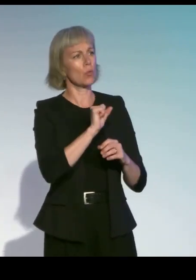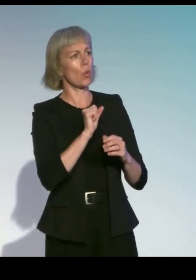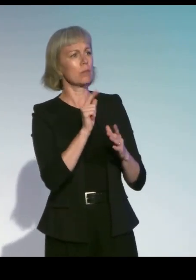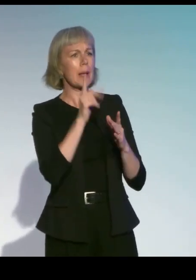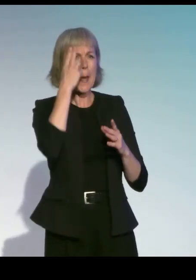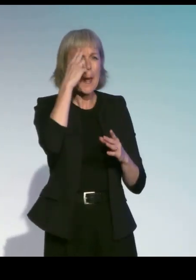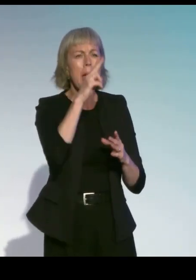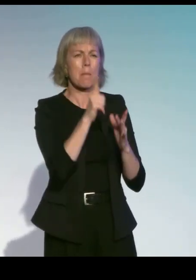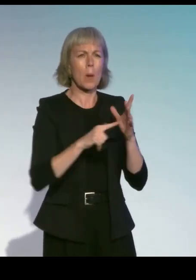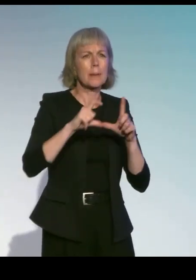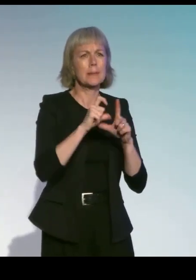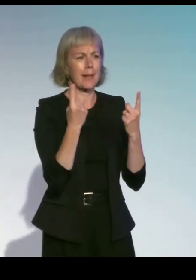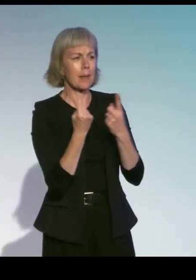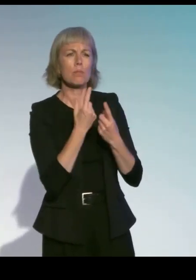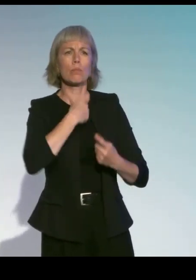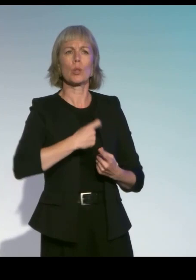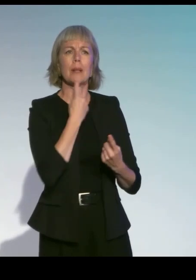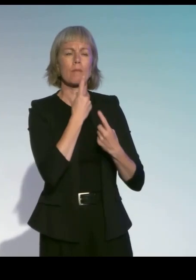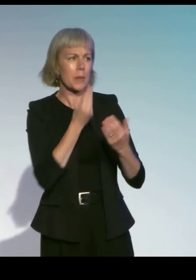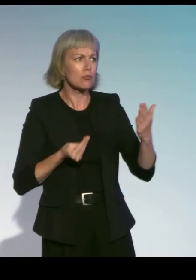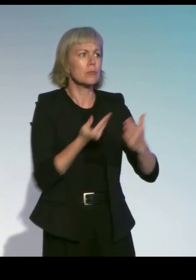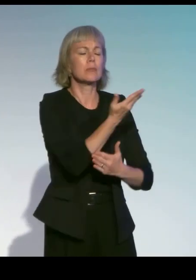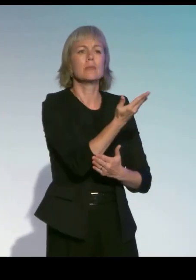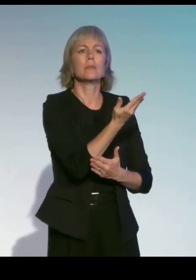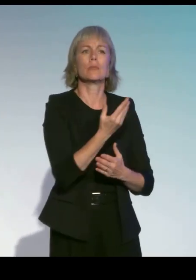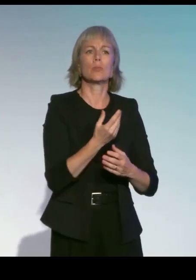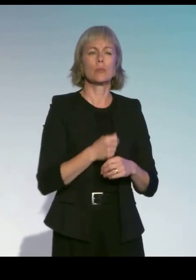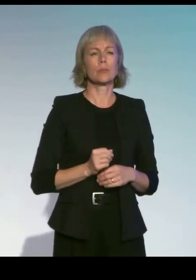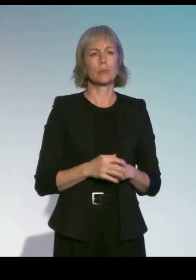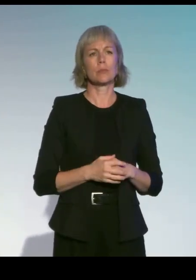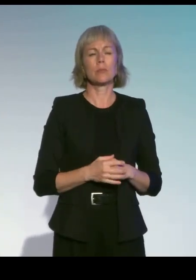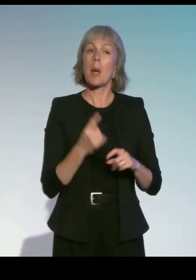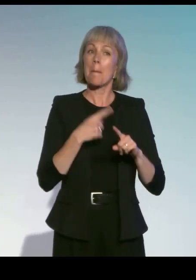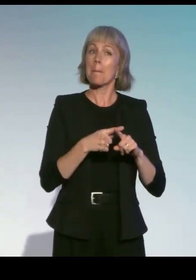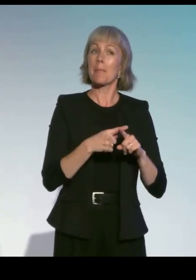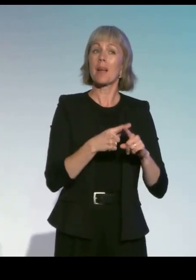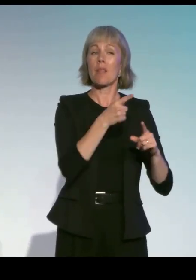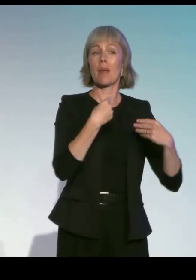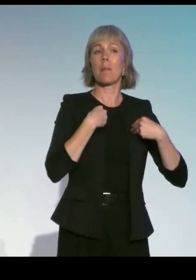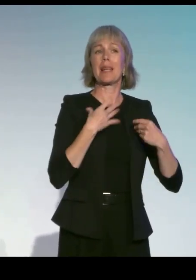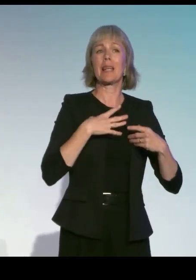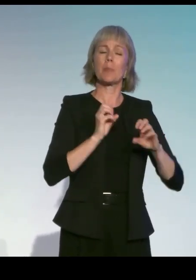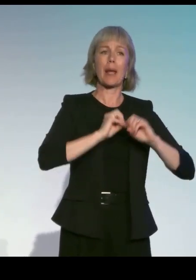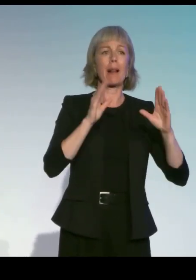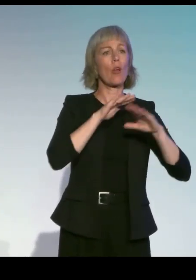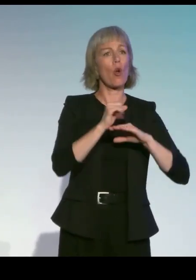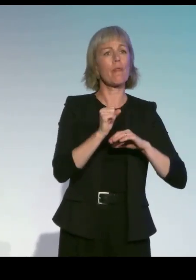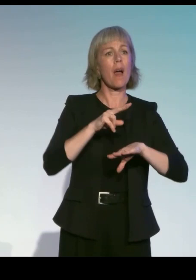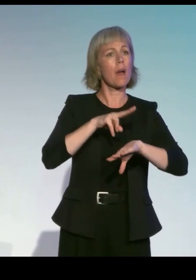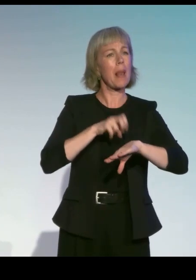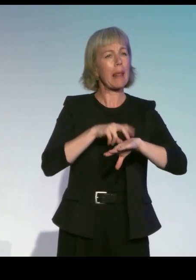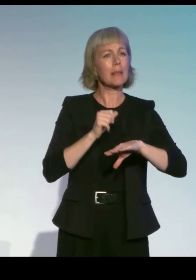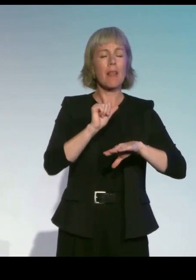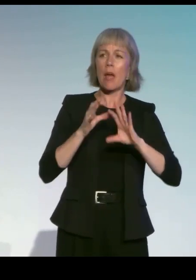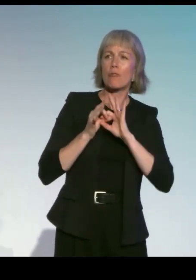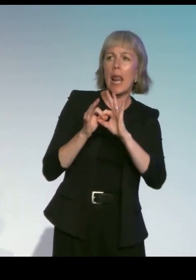mechanisms. Platforms also really need to be transparent about their relationships with law enforcement and have a policy that they will only share their data